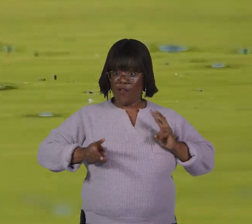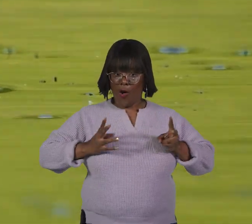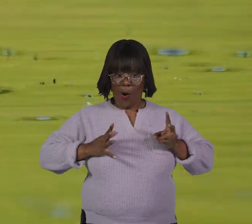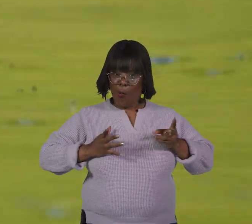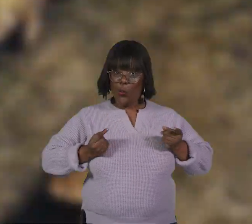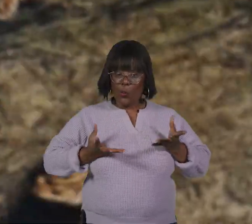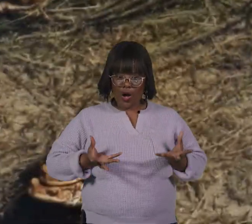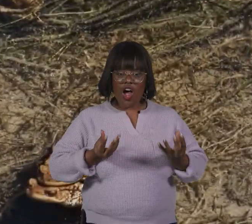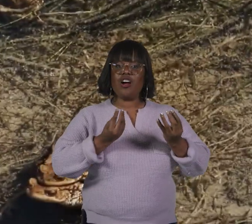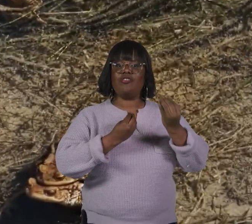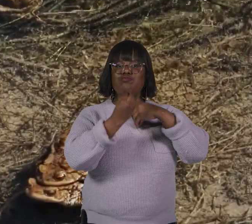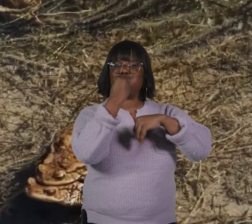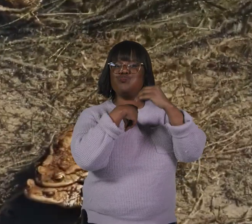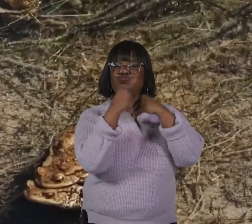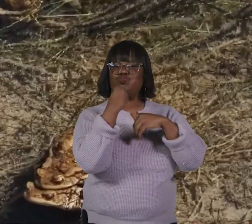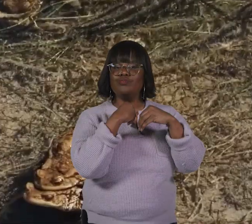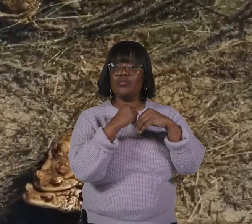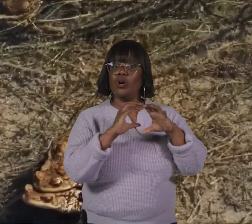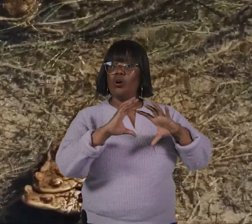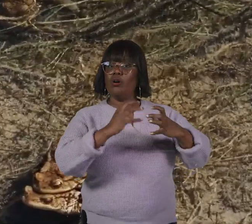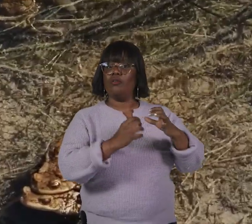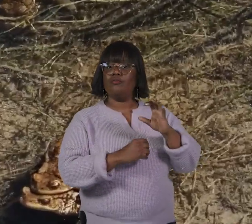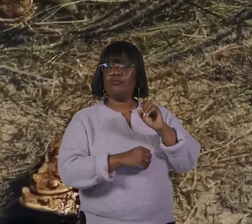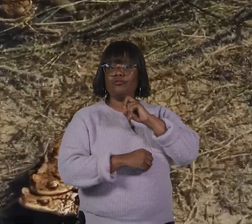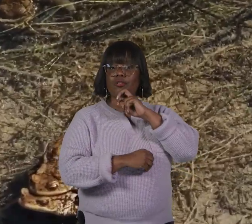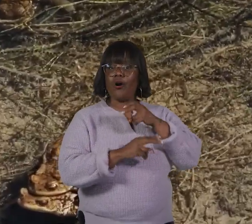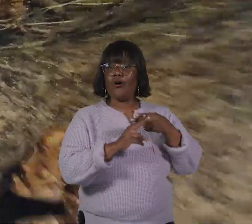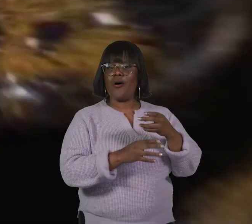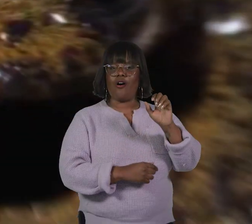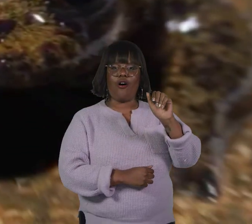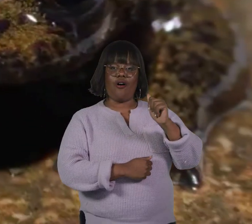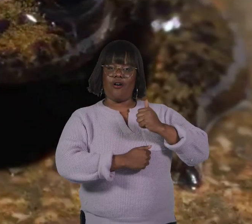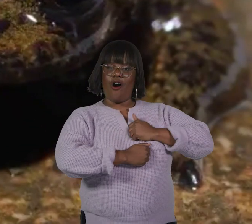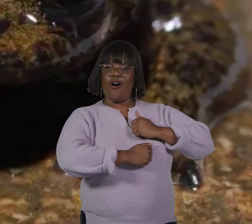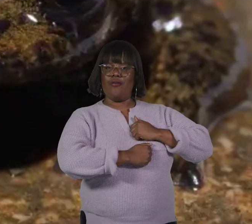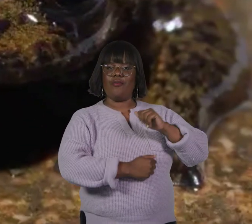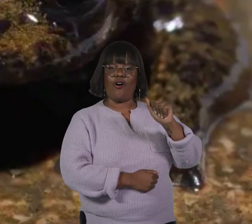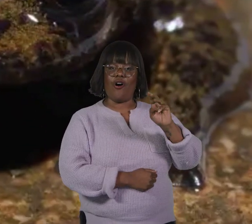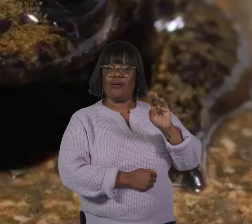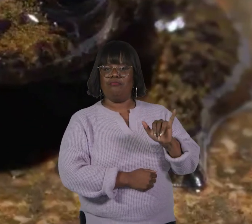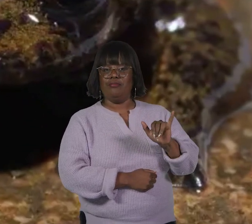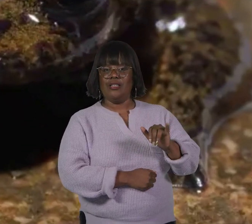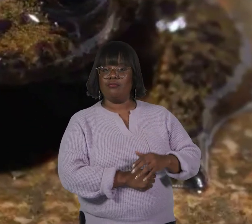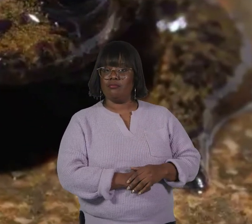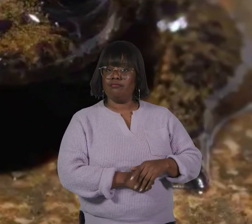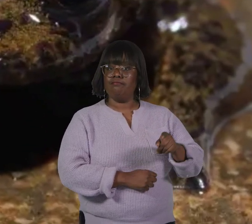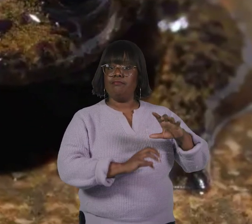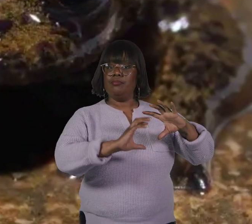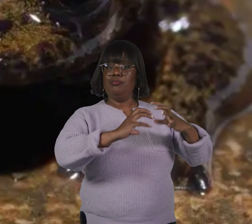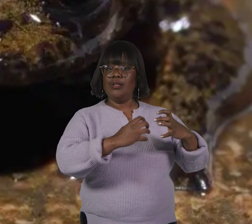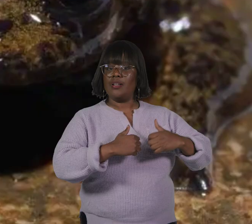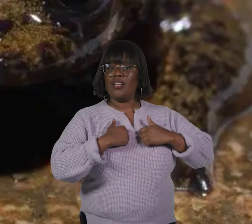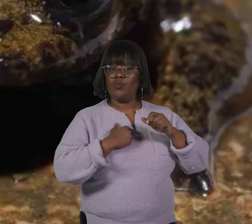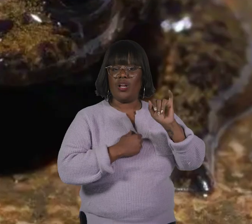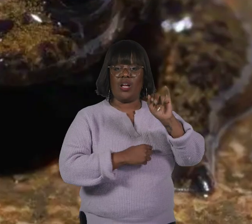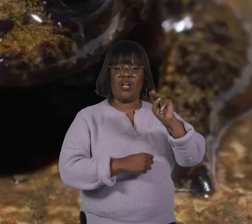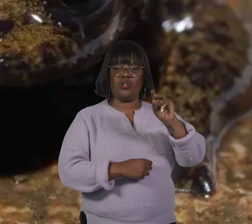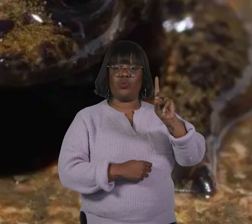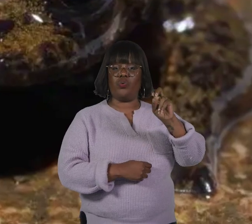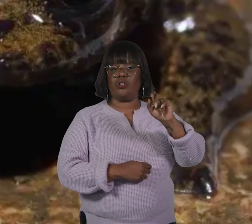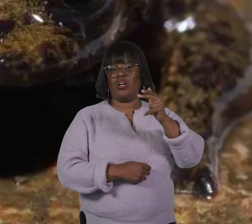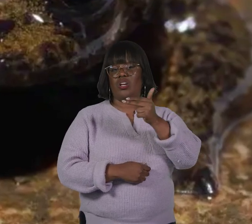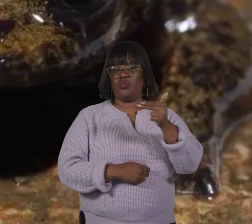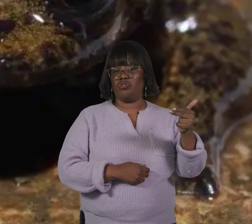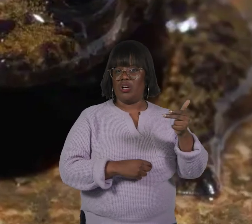eat it. A group of frogs is called an army. A frog species found in Indonesia doesn't have